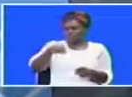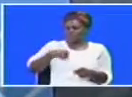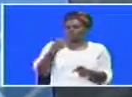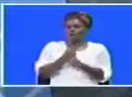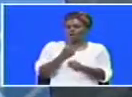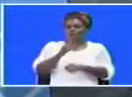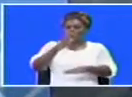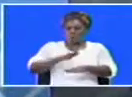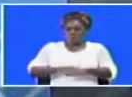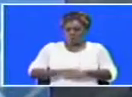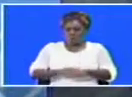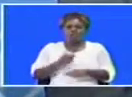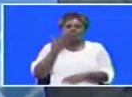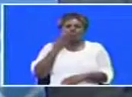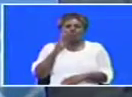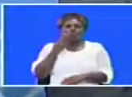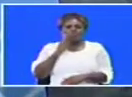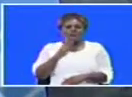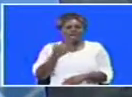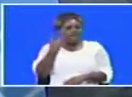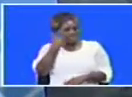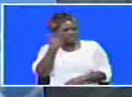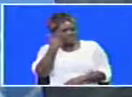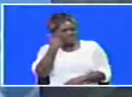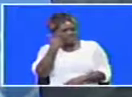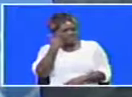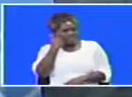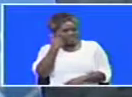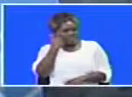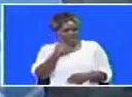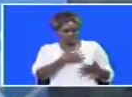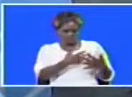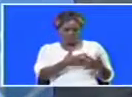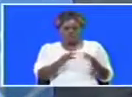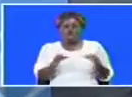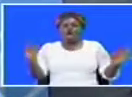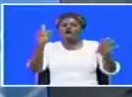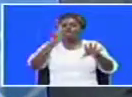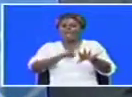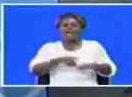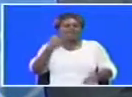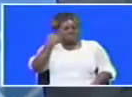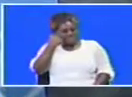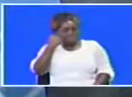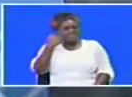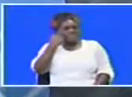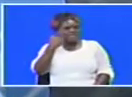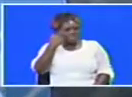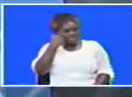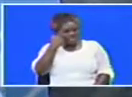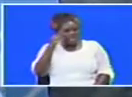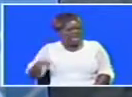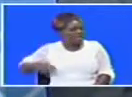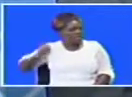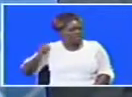are working on diabetes and hypertensive. You know, these are lifetime conditions and they are a bit expensive.